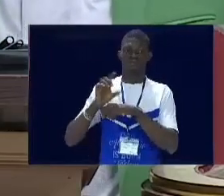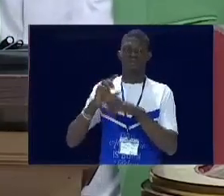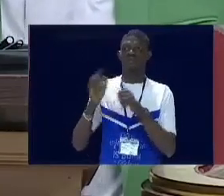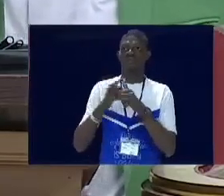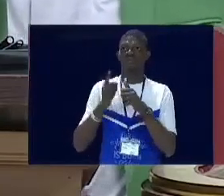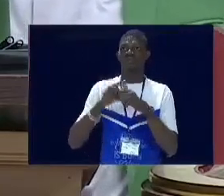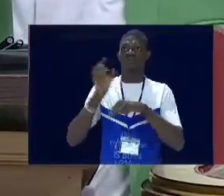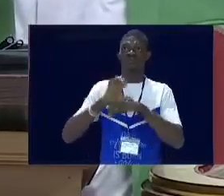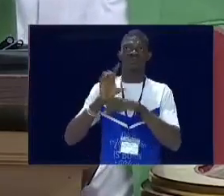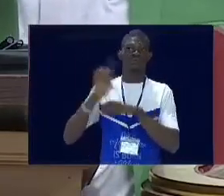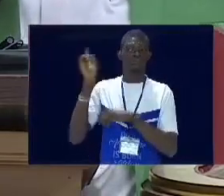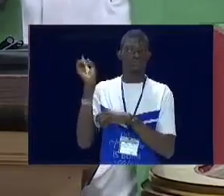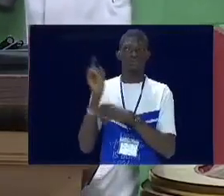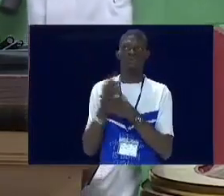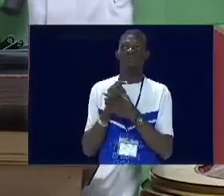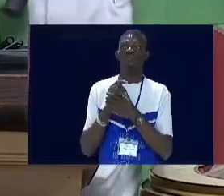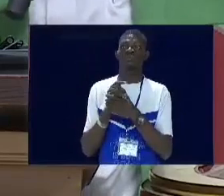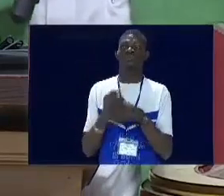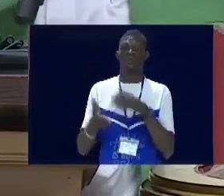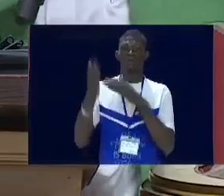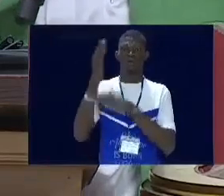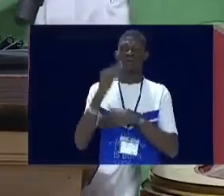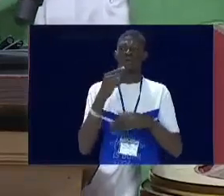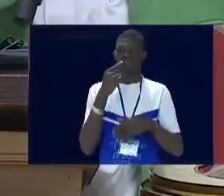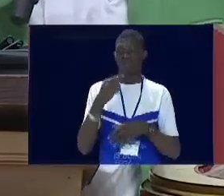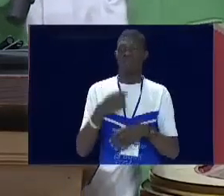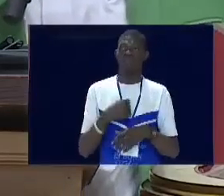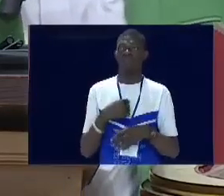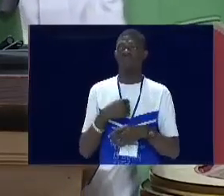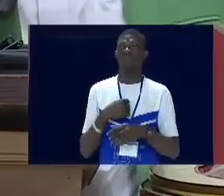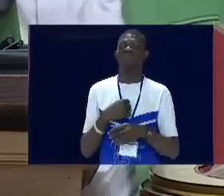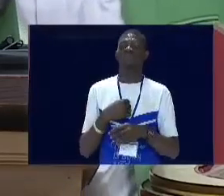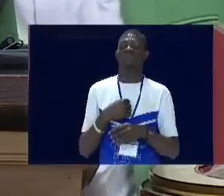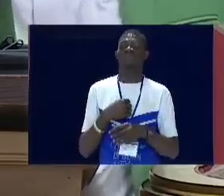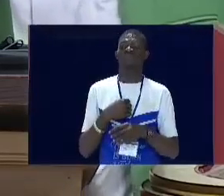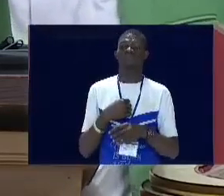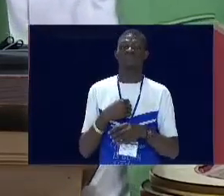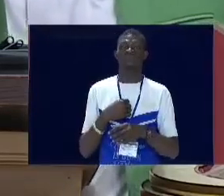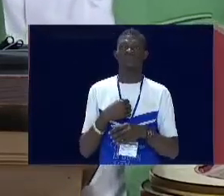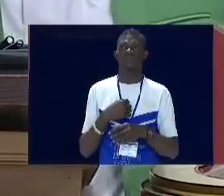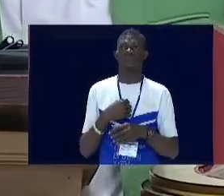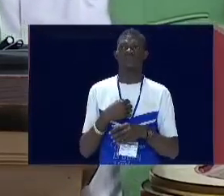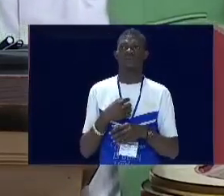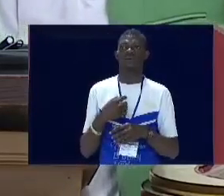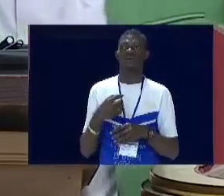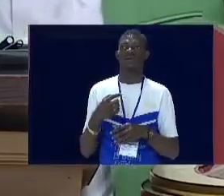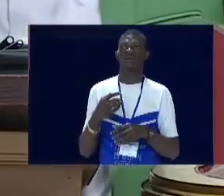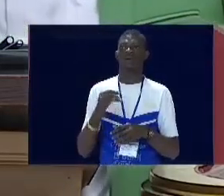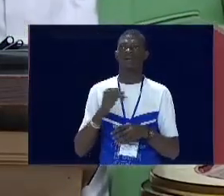kokko, God told me, Olorun sọ fun mi, to wear